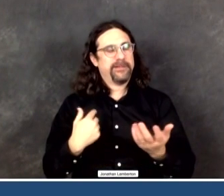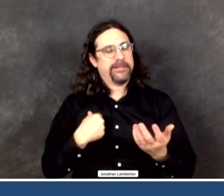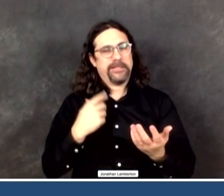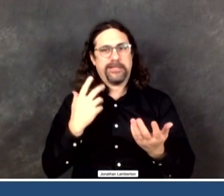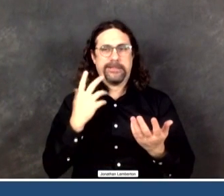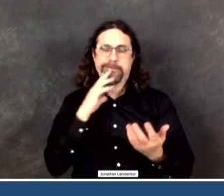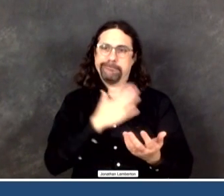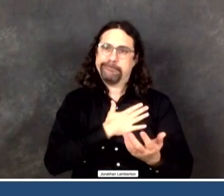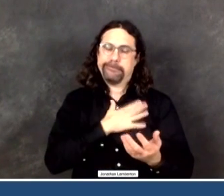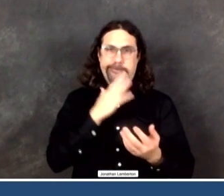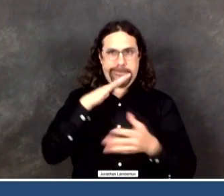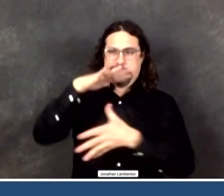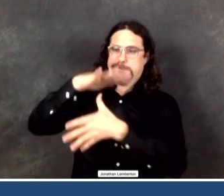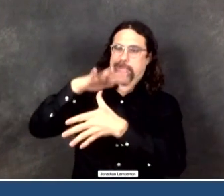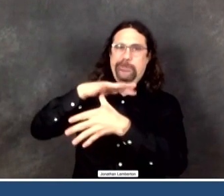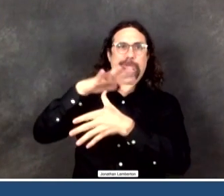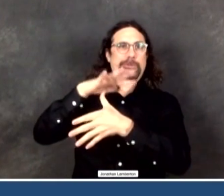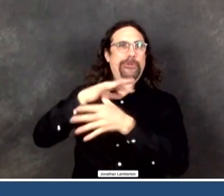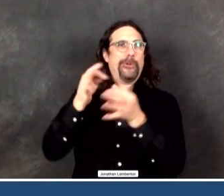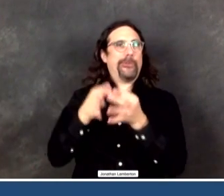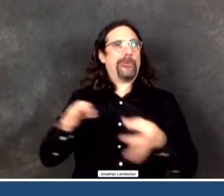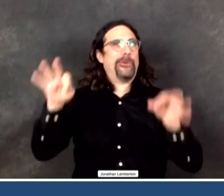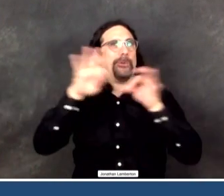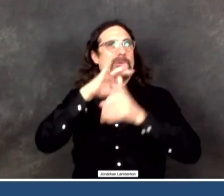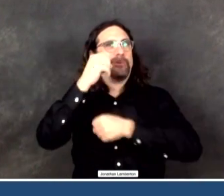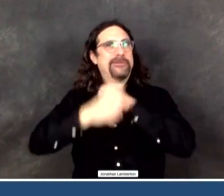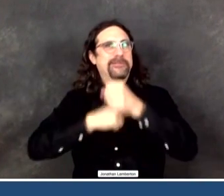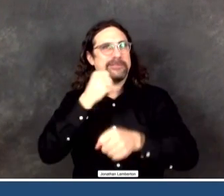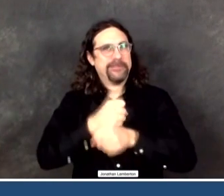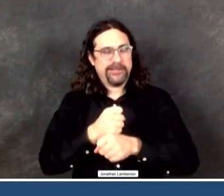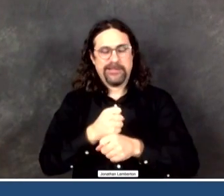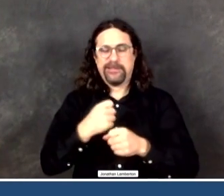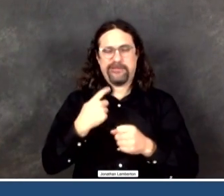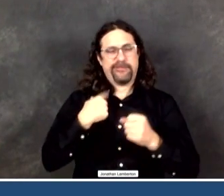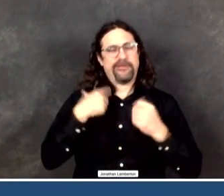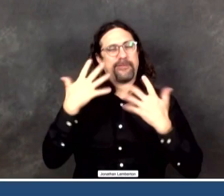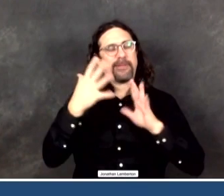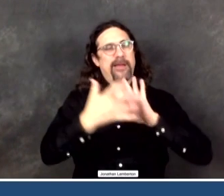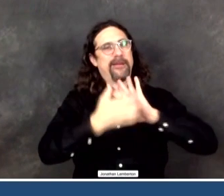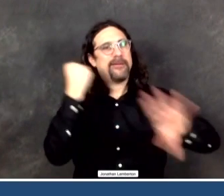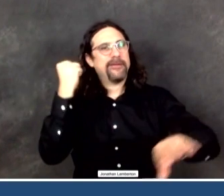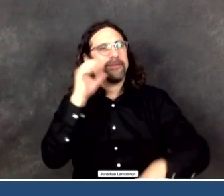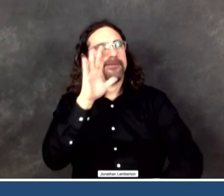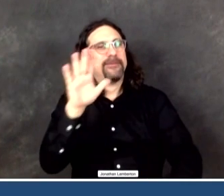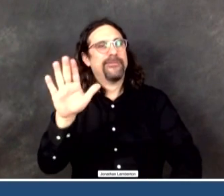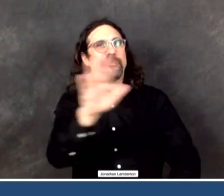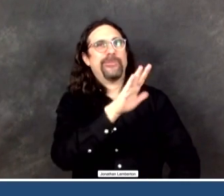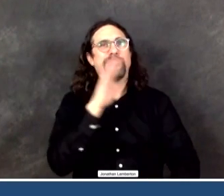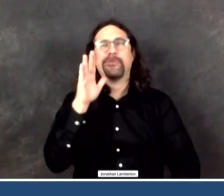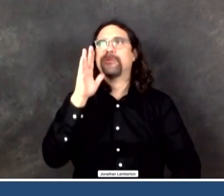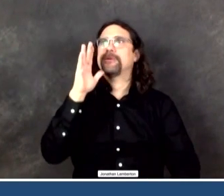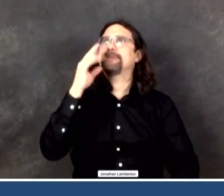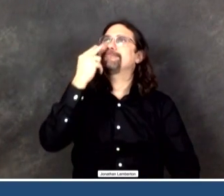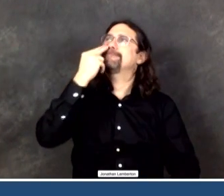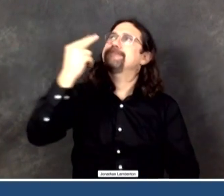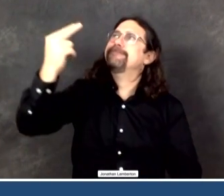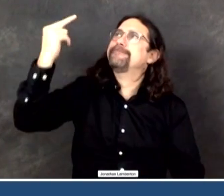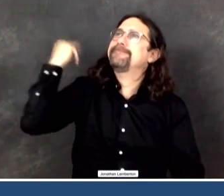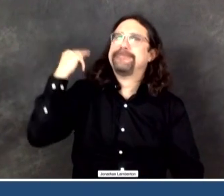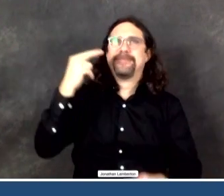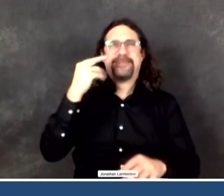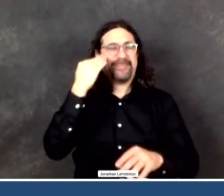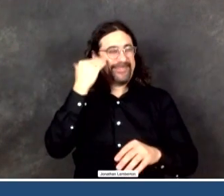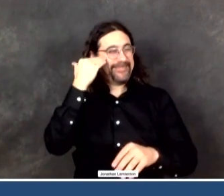at this point there's going to be anything like a graduation ceremony this year, but we do know that so many of our seniors